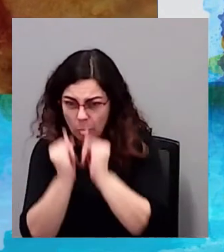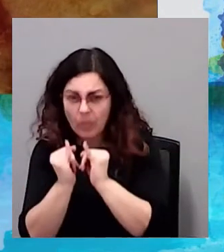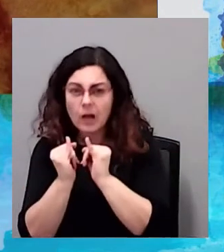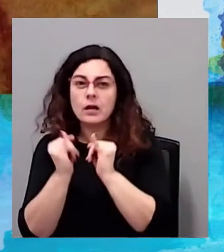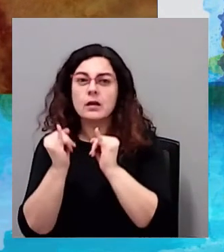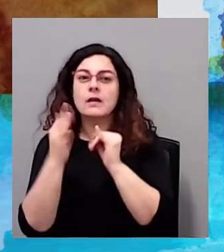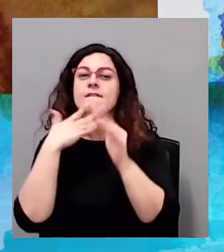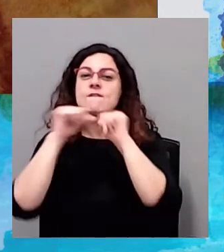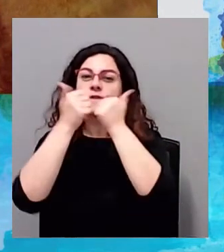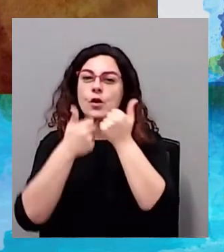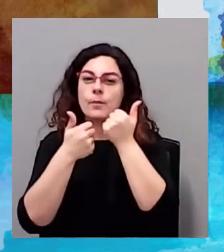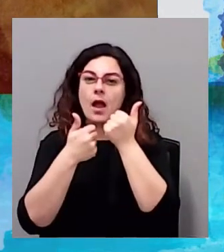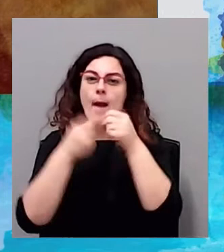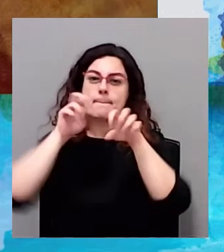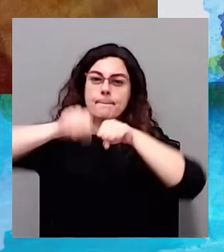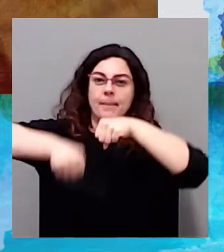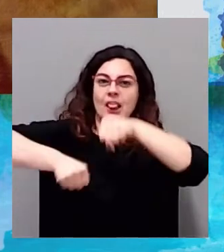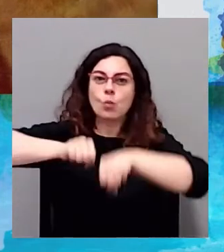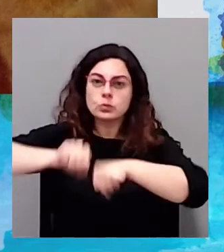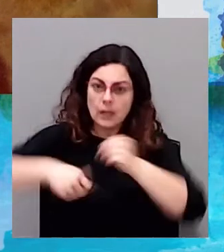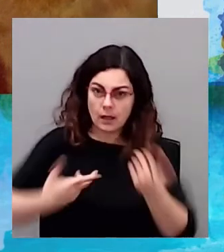thin legs.